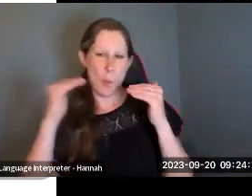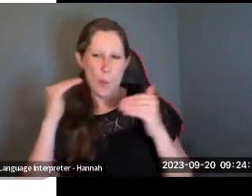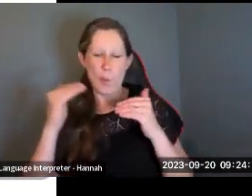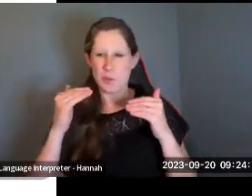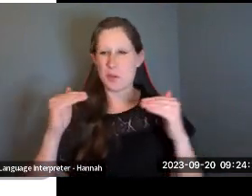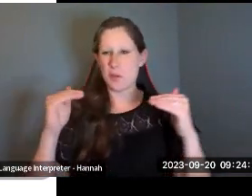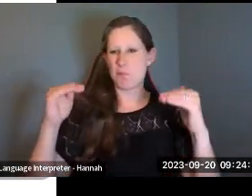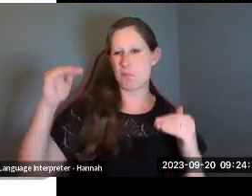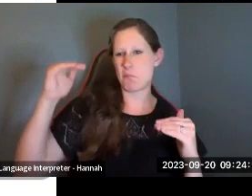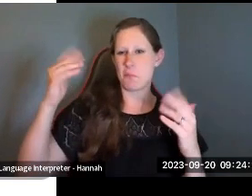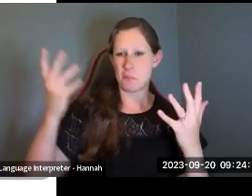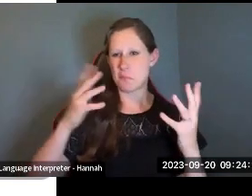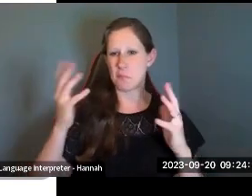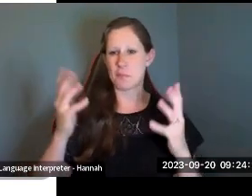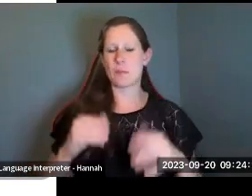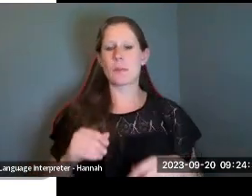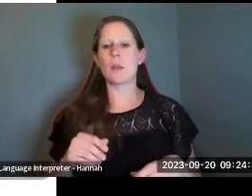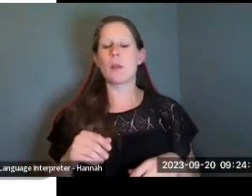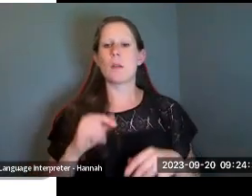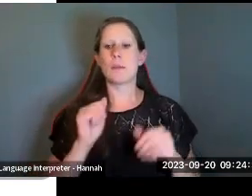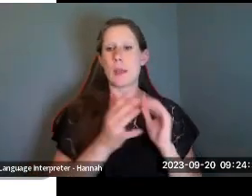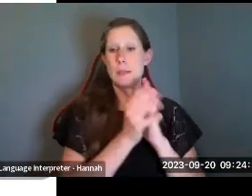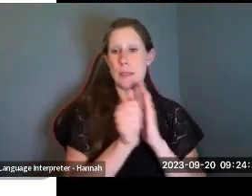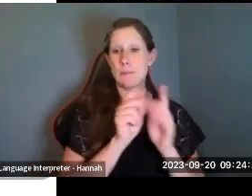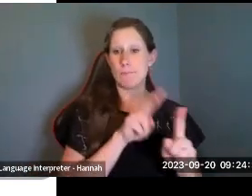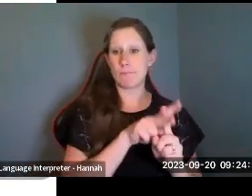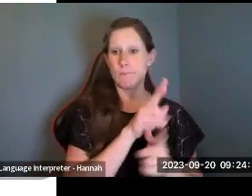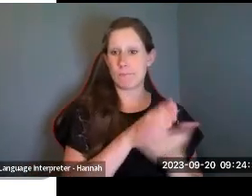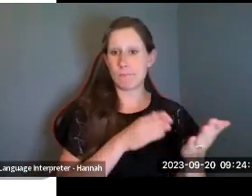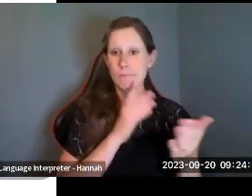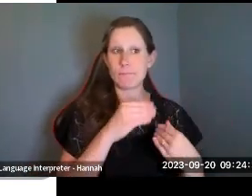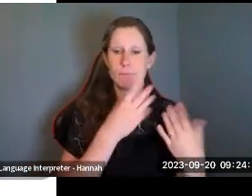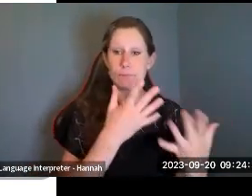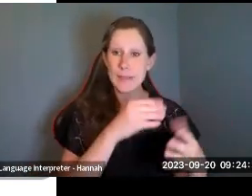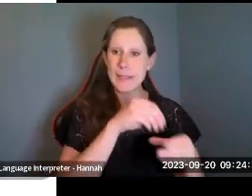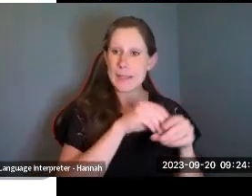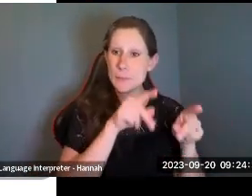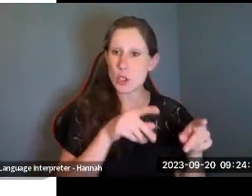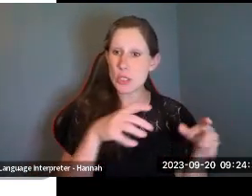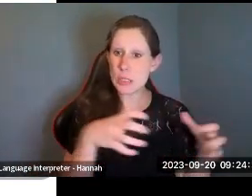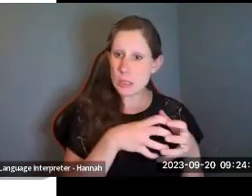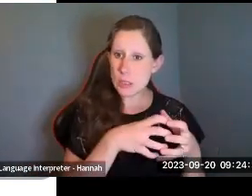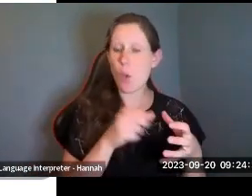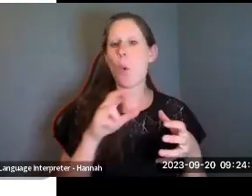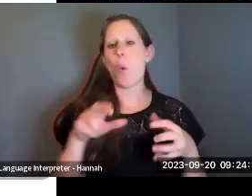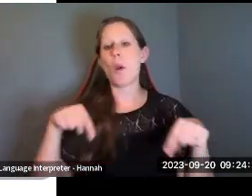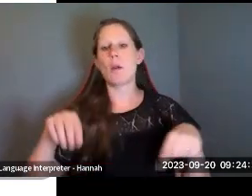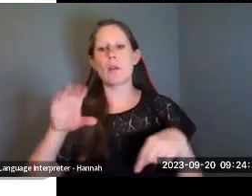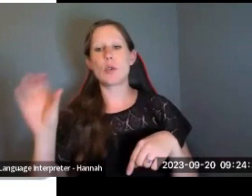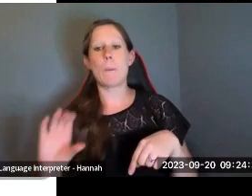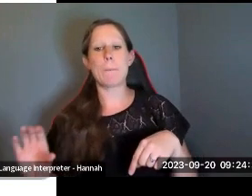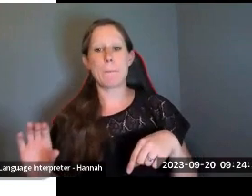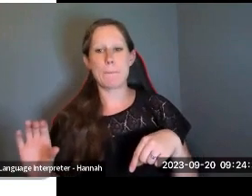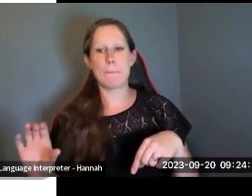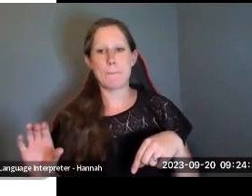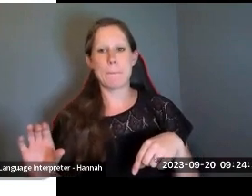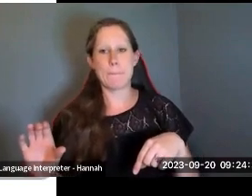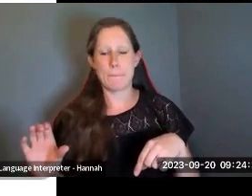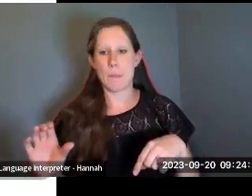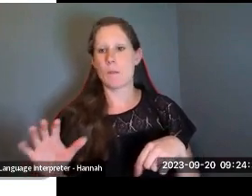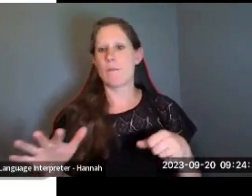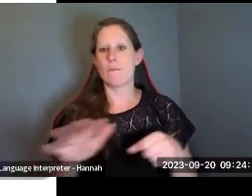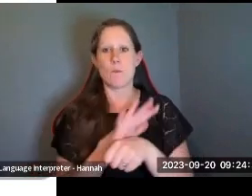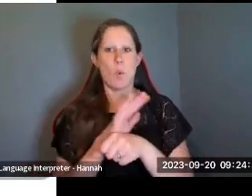application piece can be delivered in person or can be delivered like we are here in Zoom in an entirely virtual